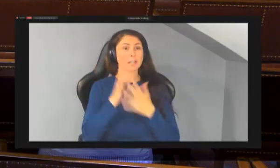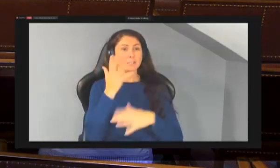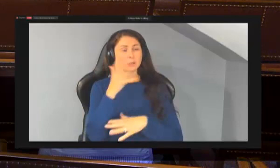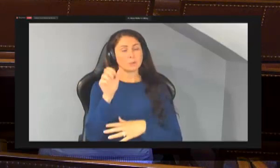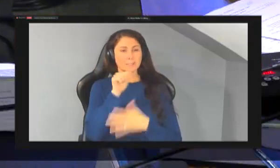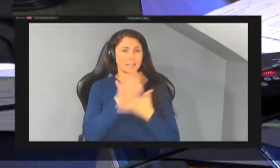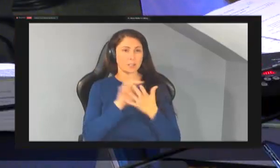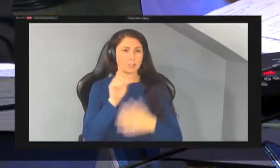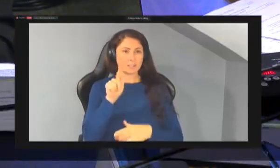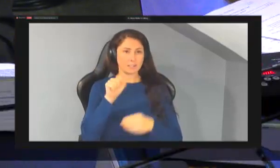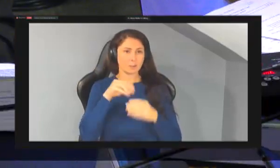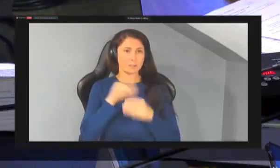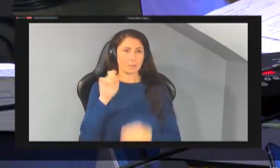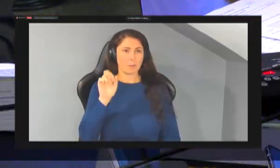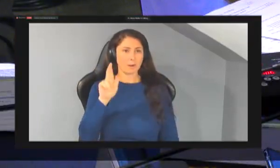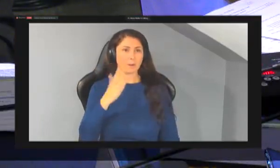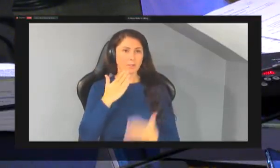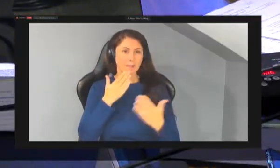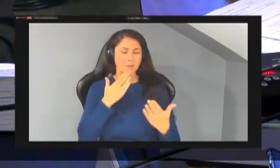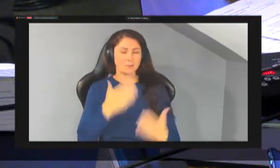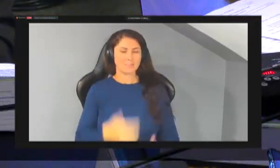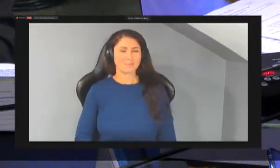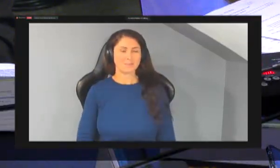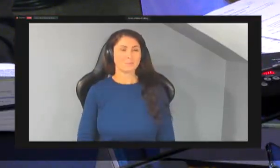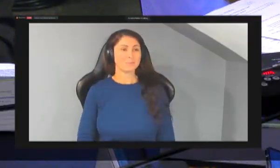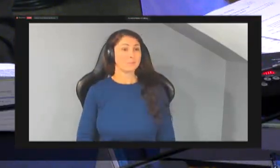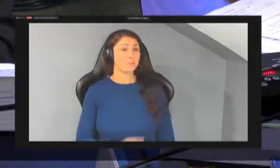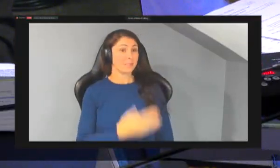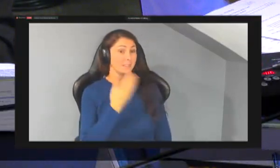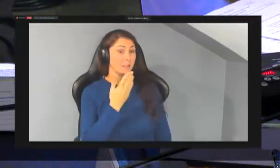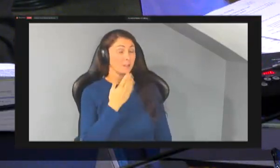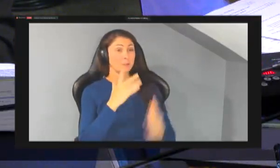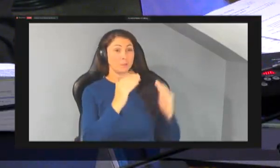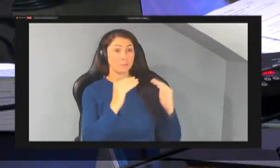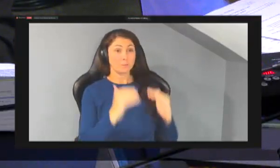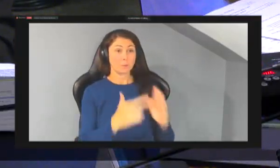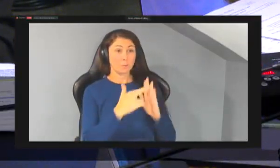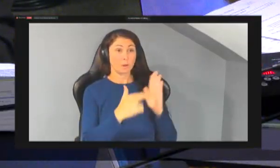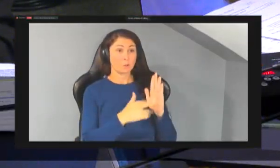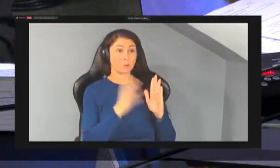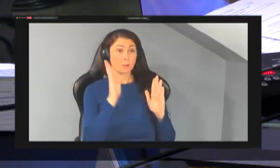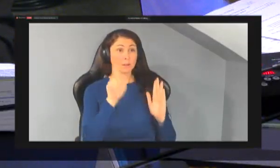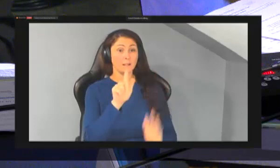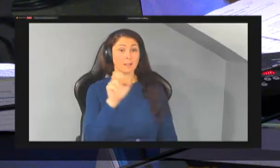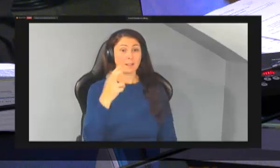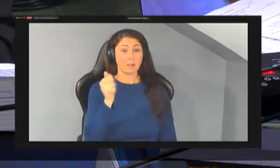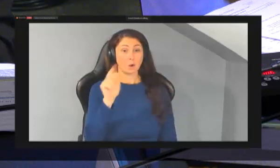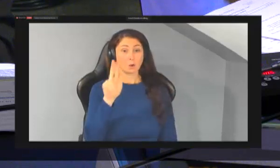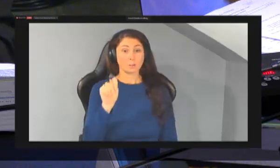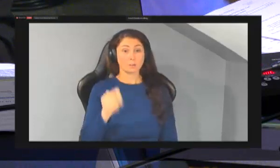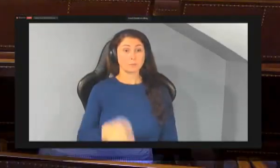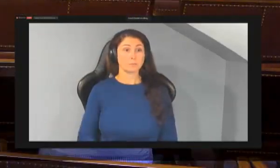Air. Thank you. Thank you. Our next registered speaker is Lee Hart.